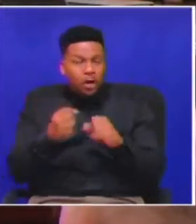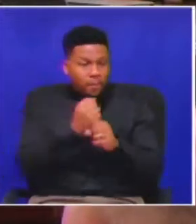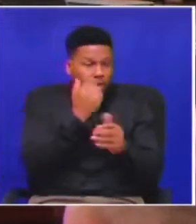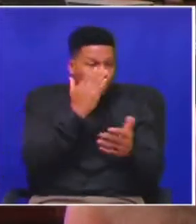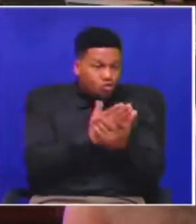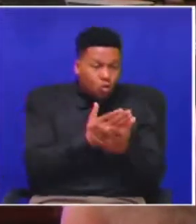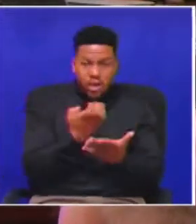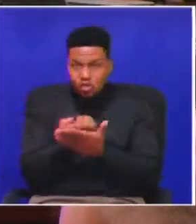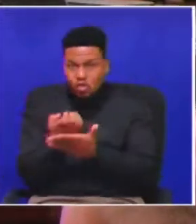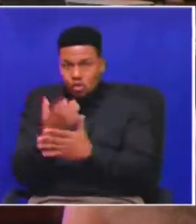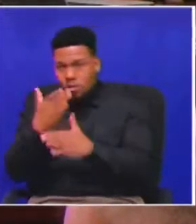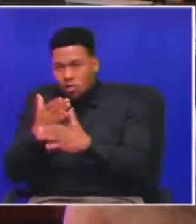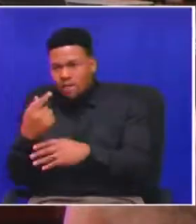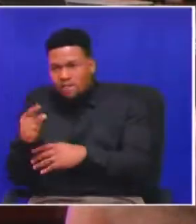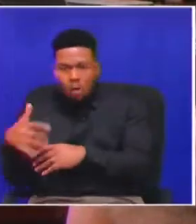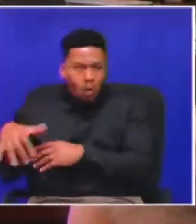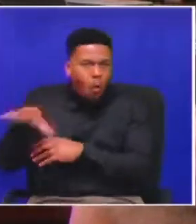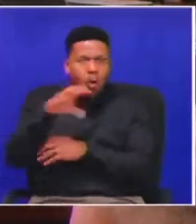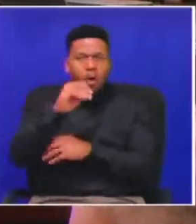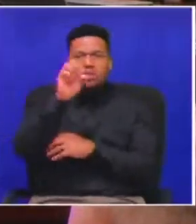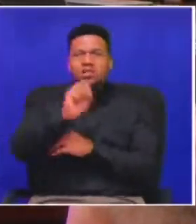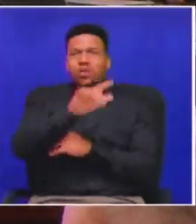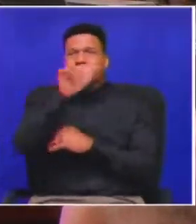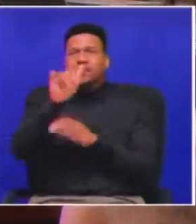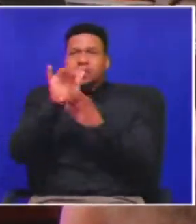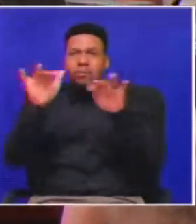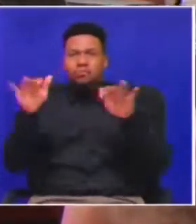Africans? The Honourable President.